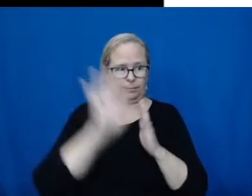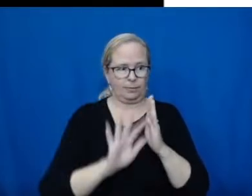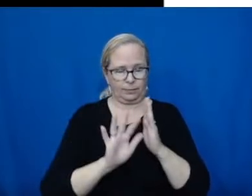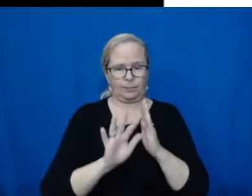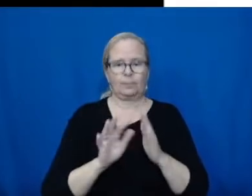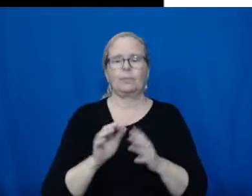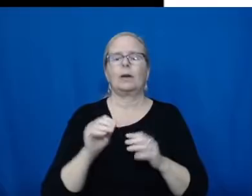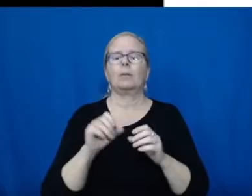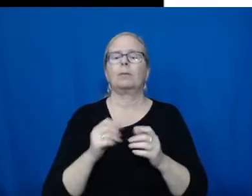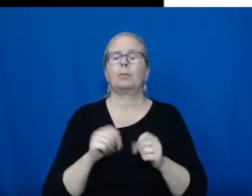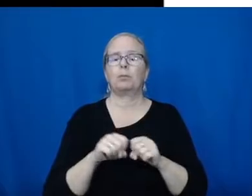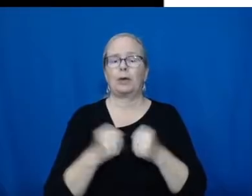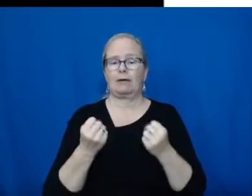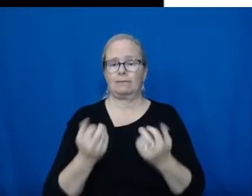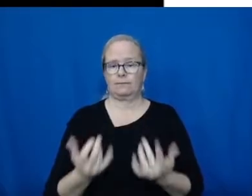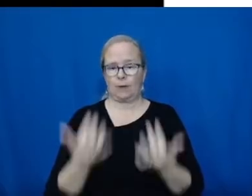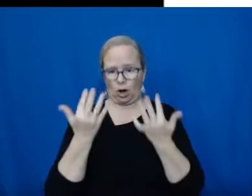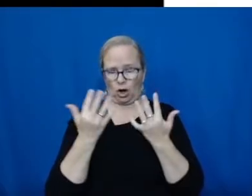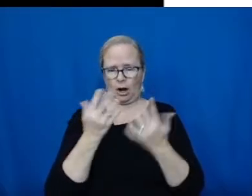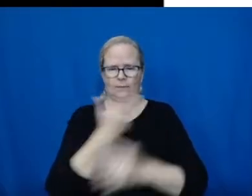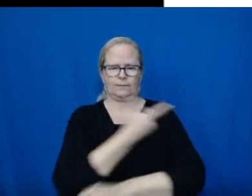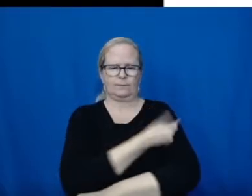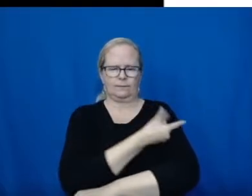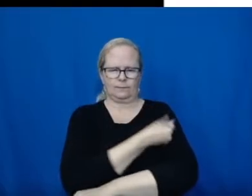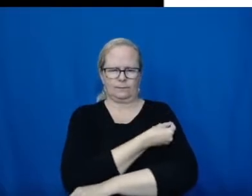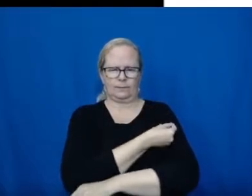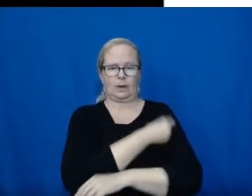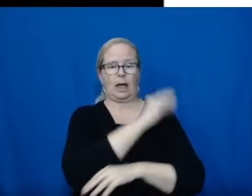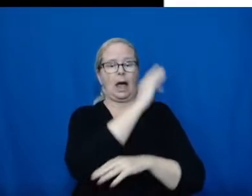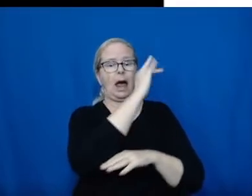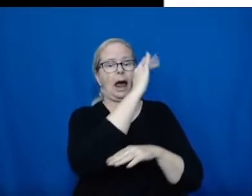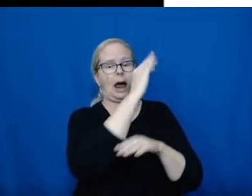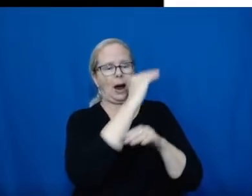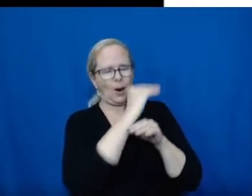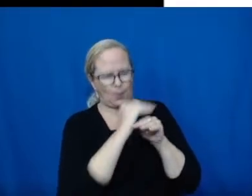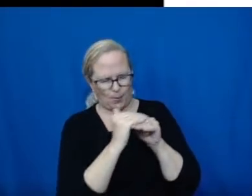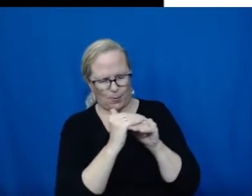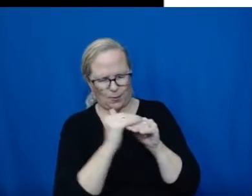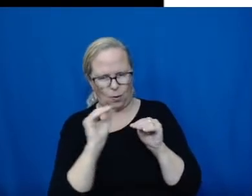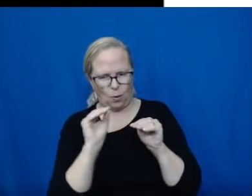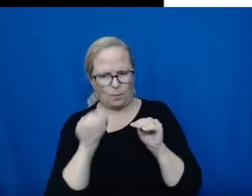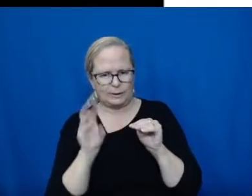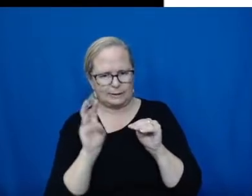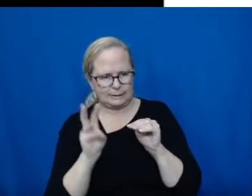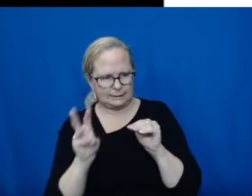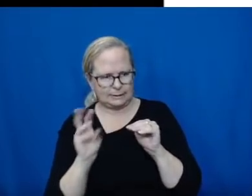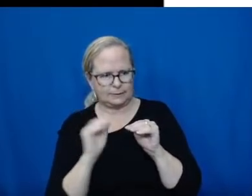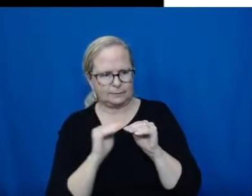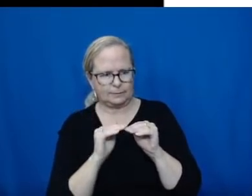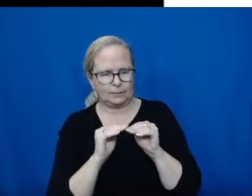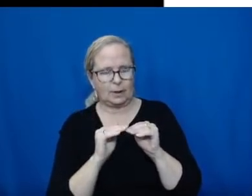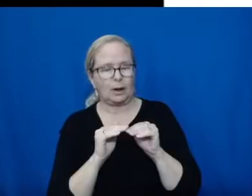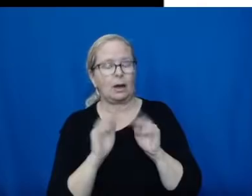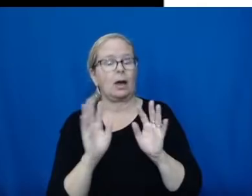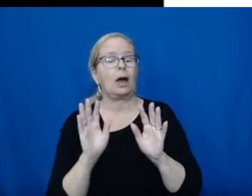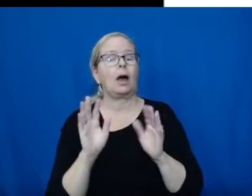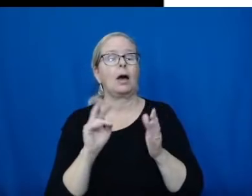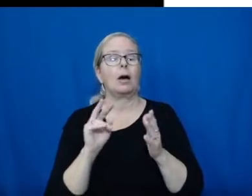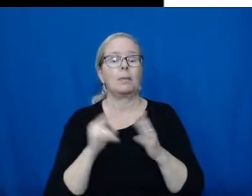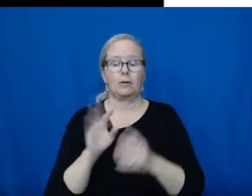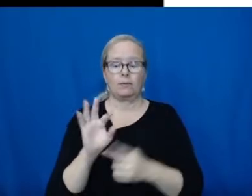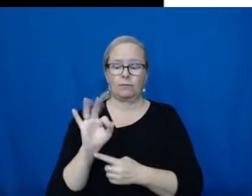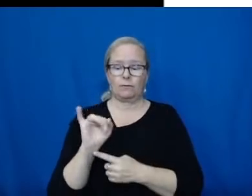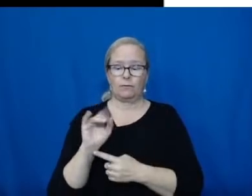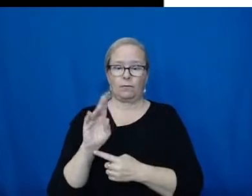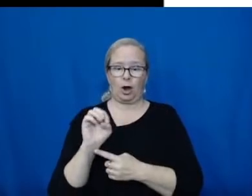that public health fire break, whatever comes in a bundle in a fire break, is more potent in slowing